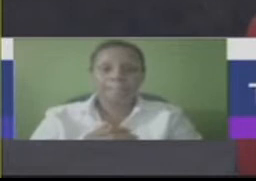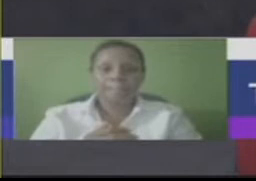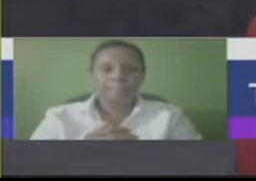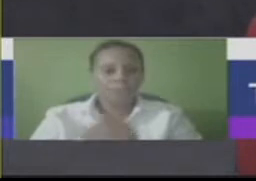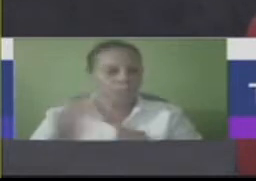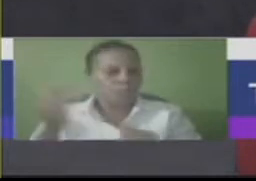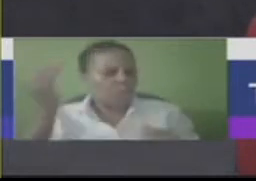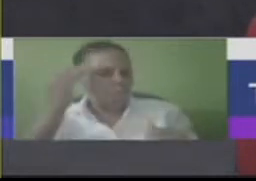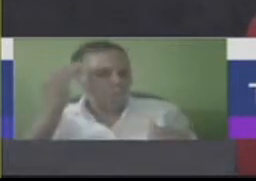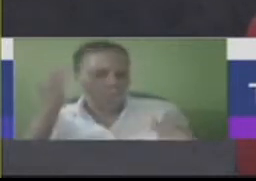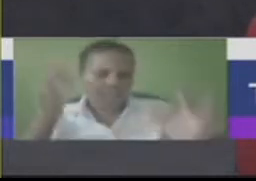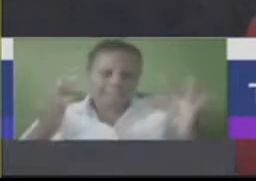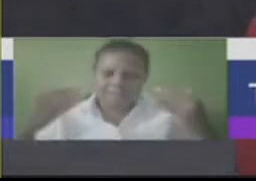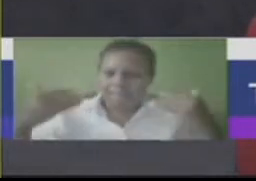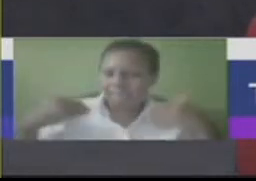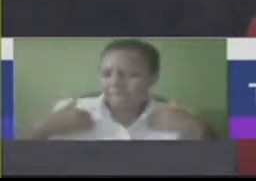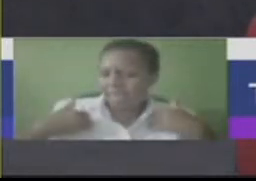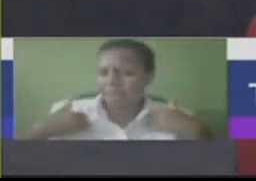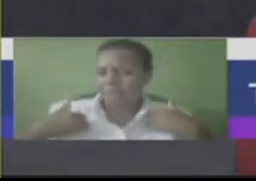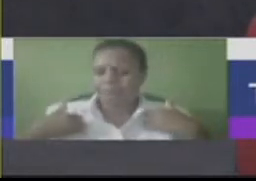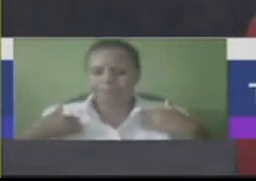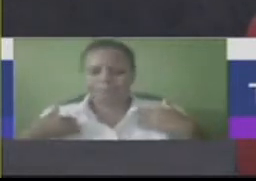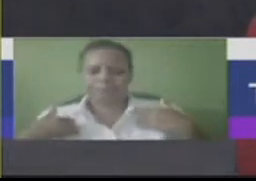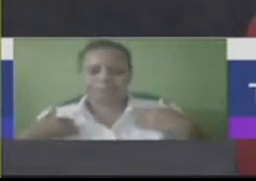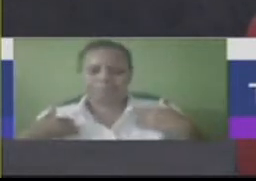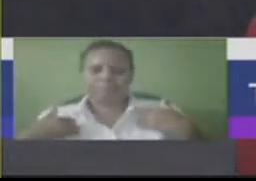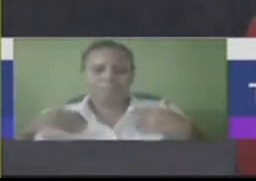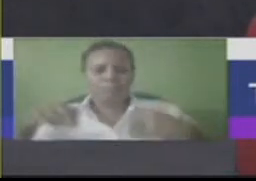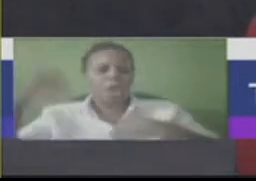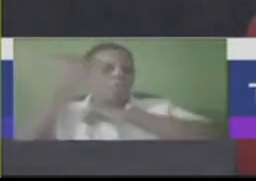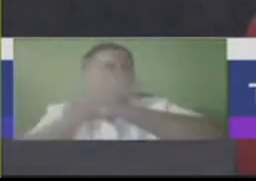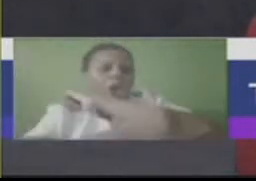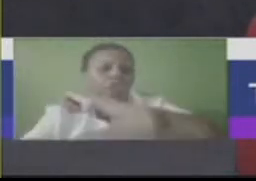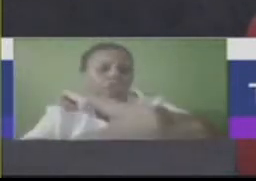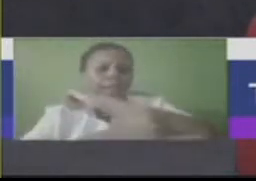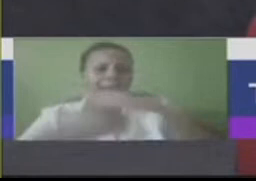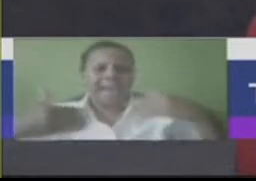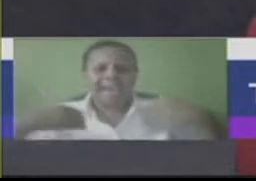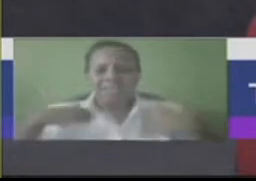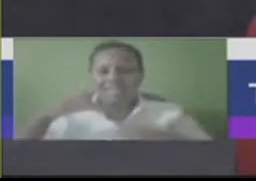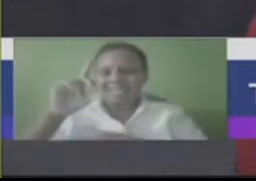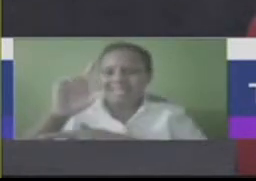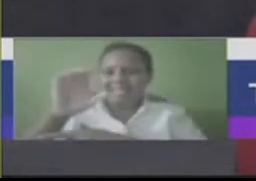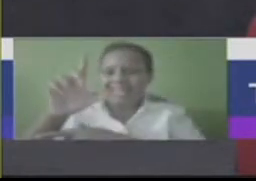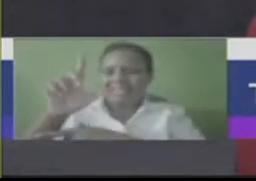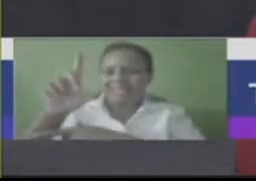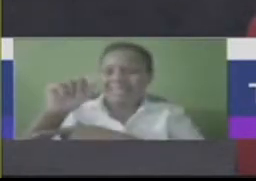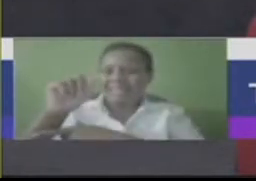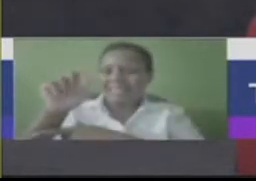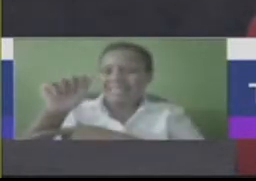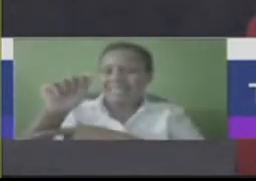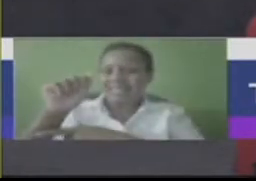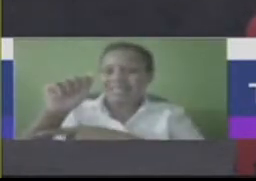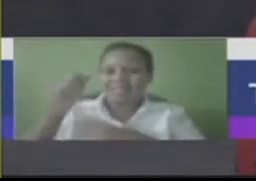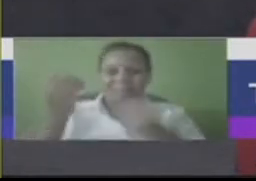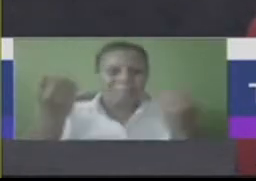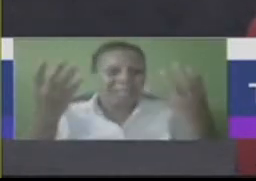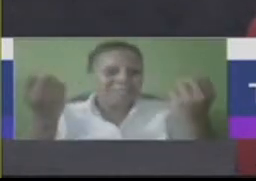where the variant is prevalent, if we would have any restrictions on persons coming into Trinidad.